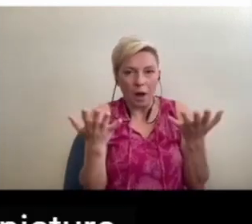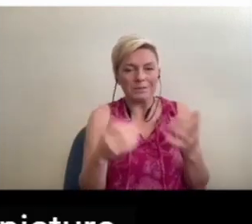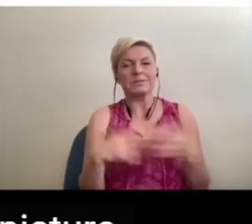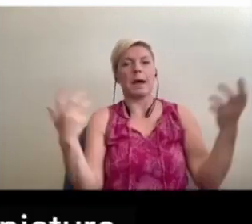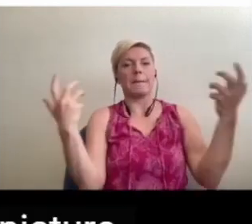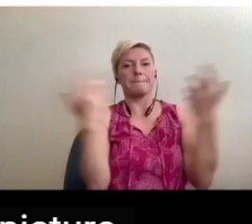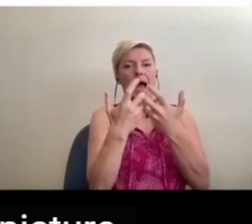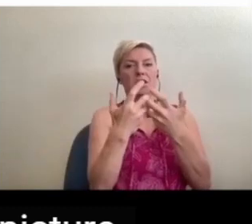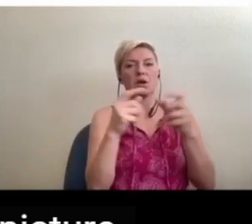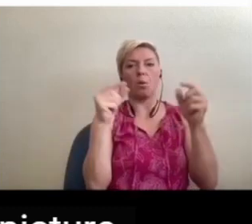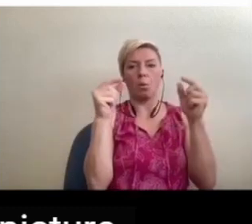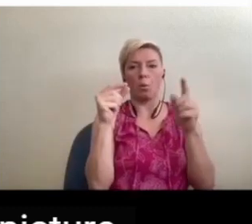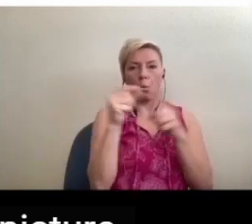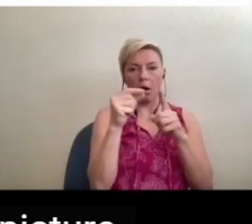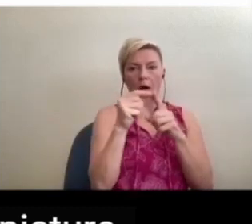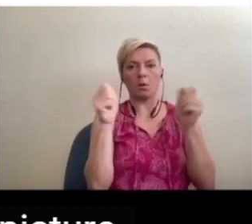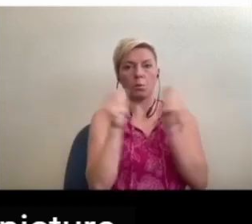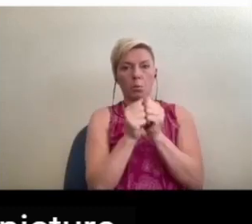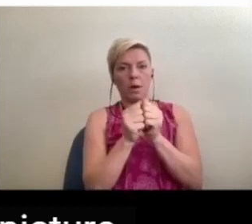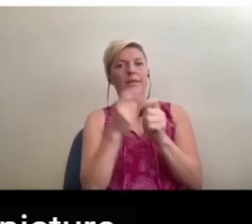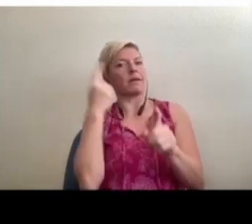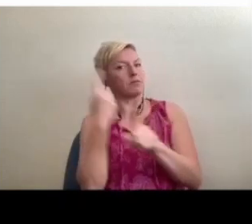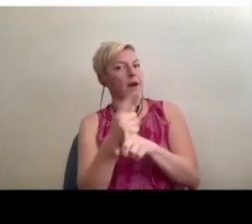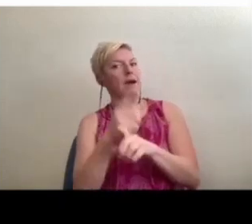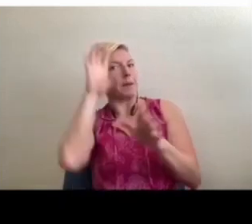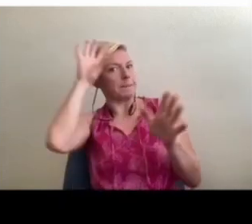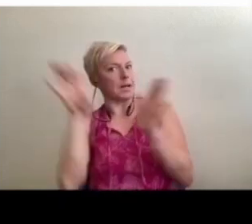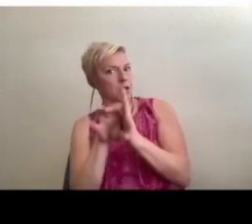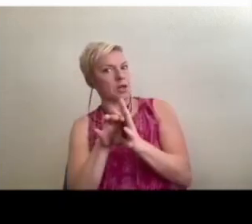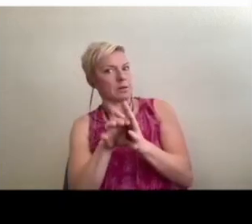They match the word with the correct picture.